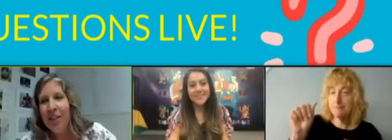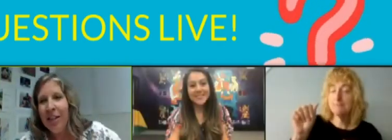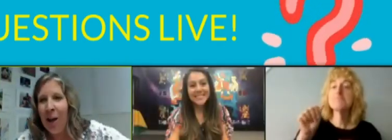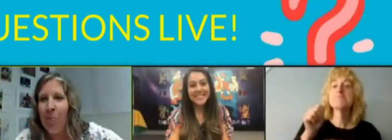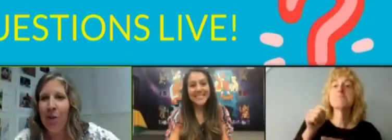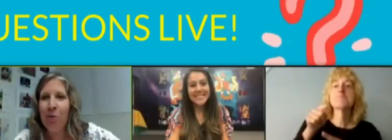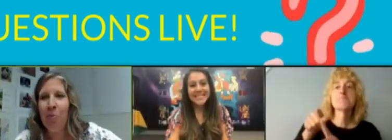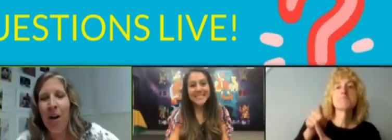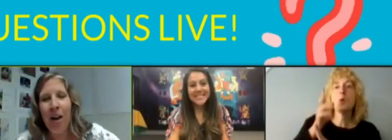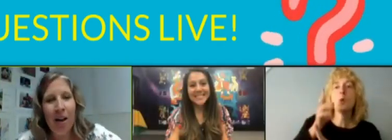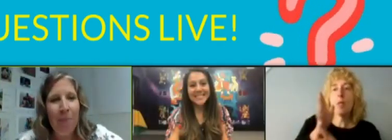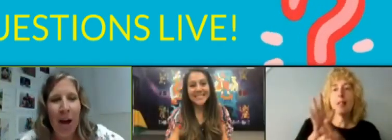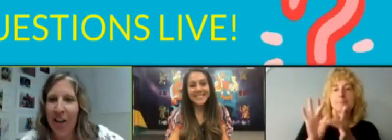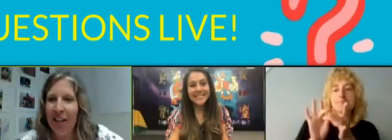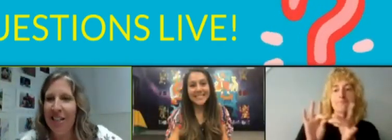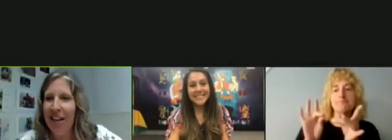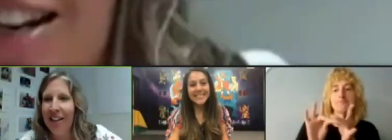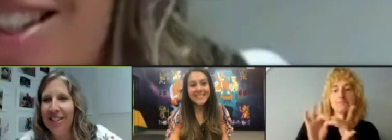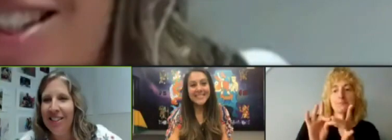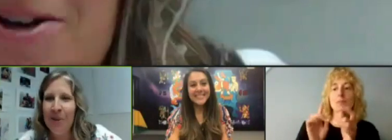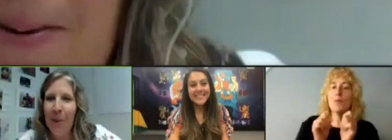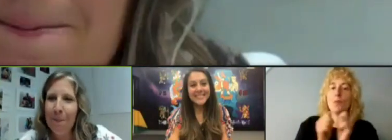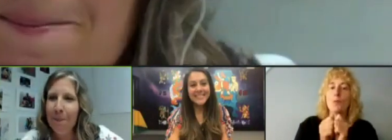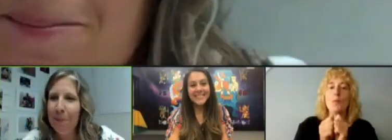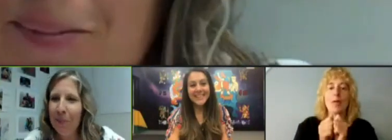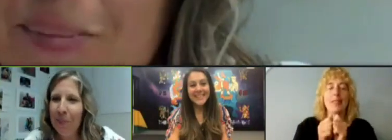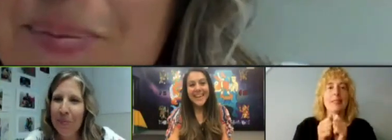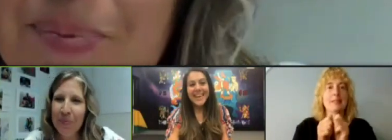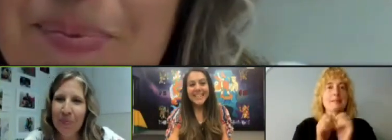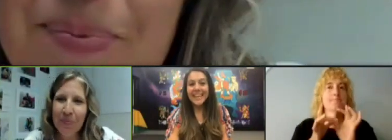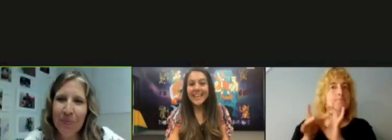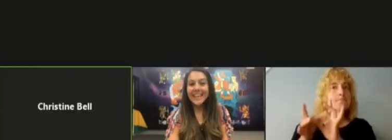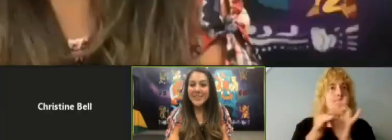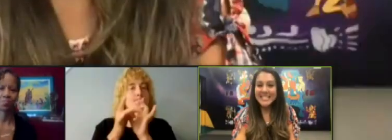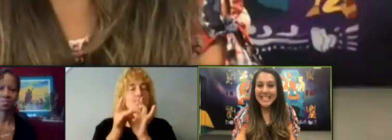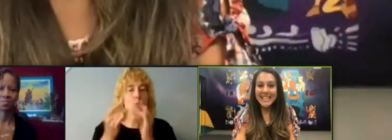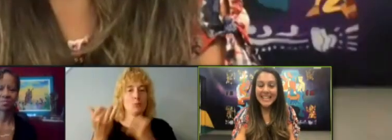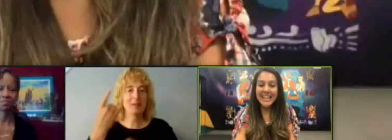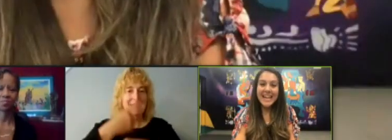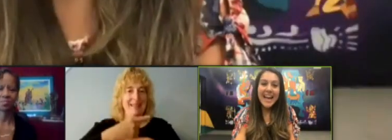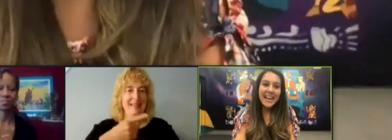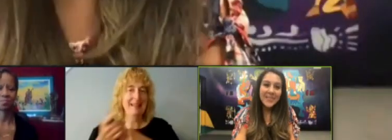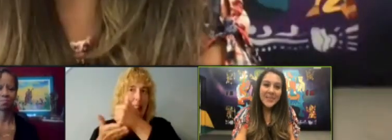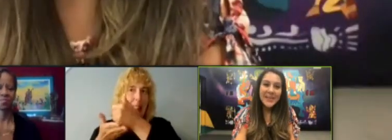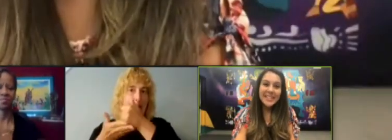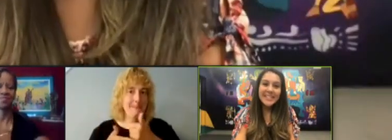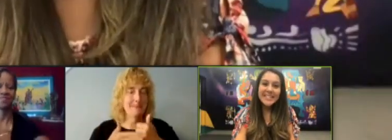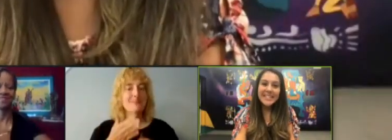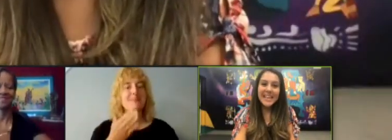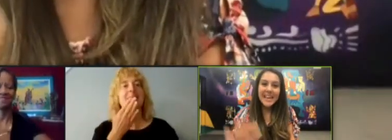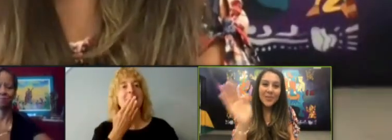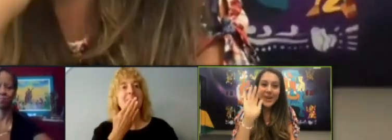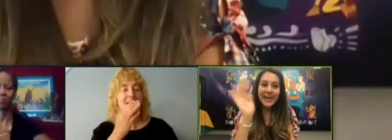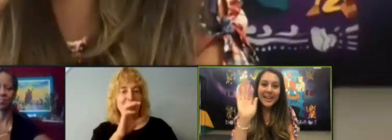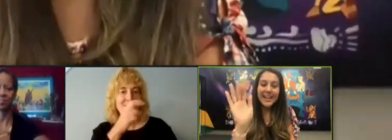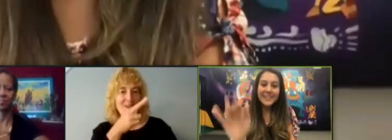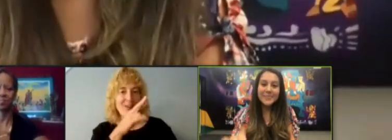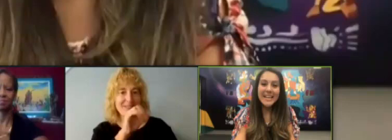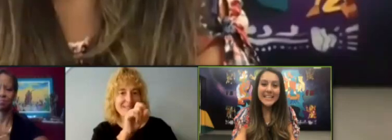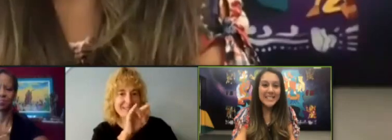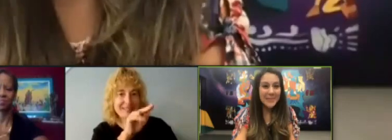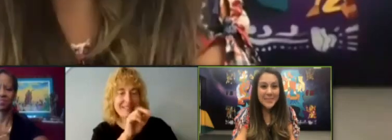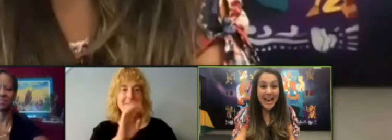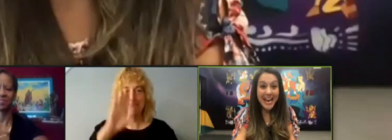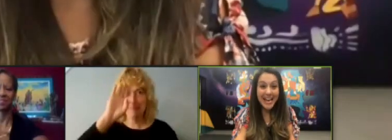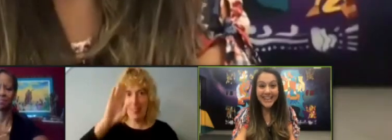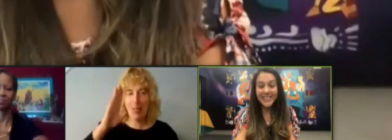to help us with moderating today. Cindy? Thank you, Christine. And hi, everyone. Cindy Gamboa. I'm